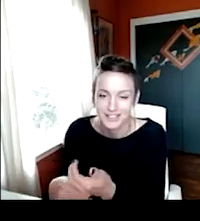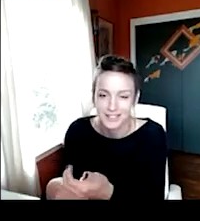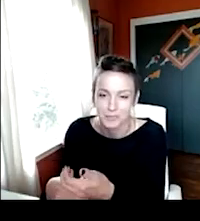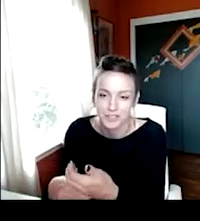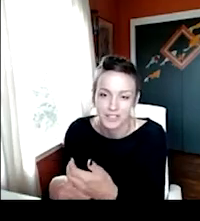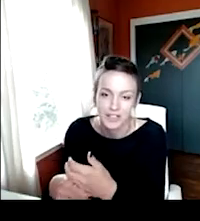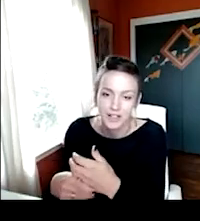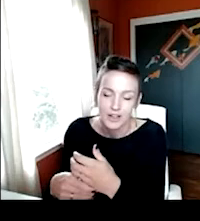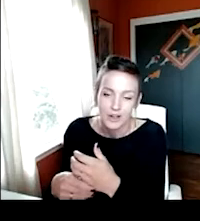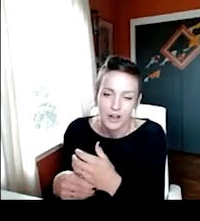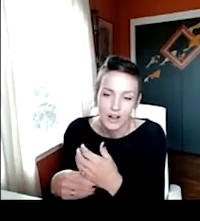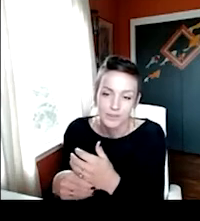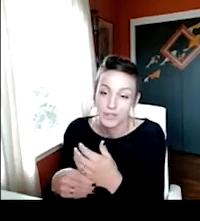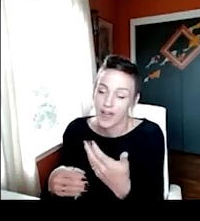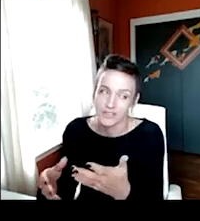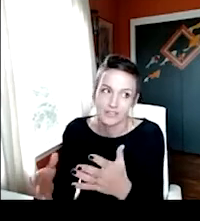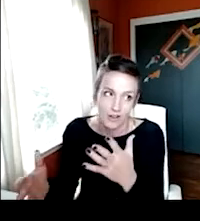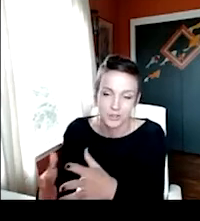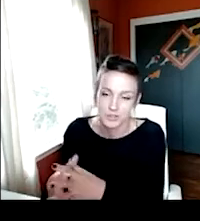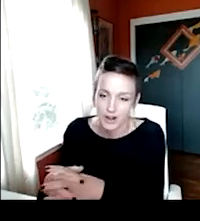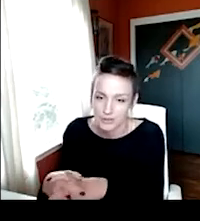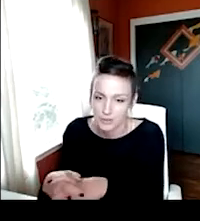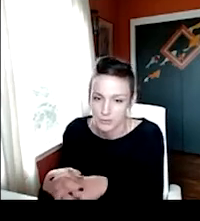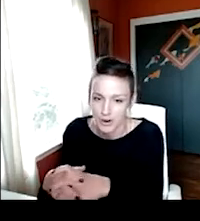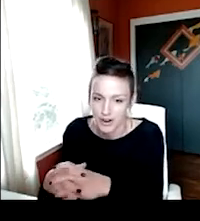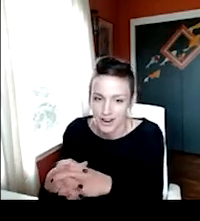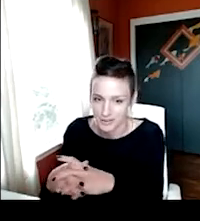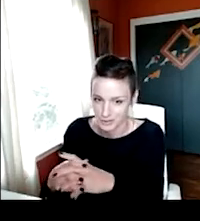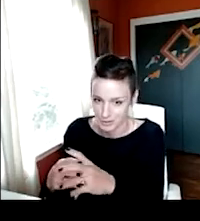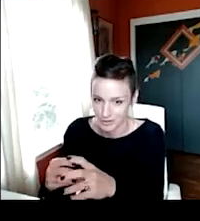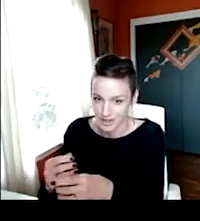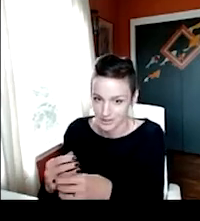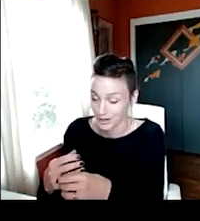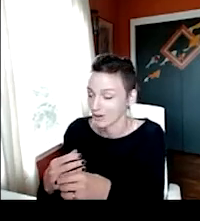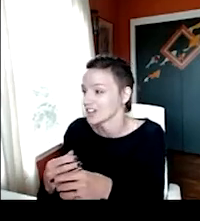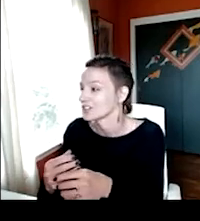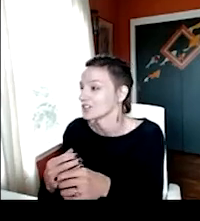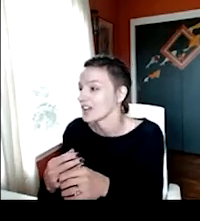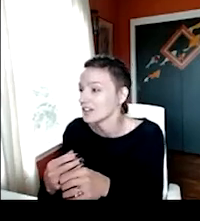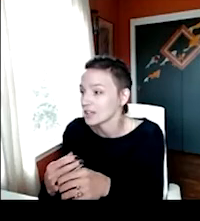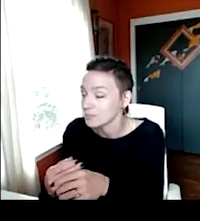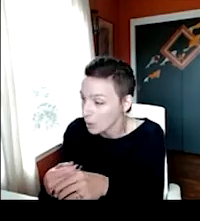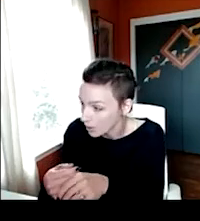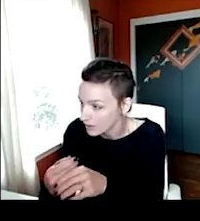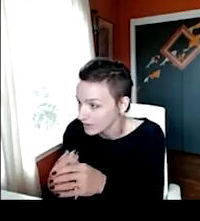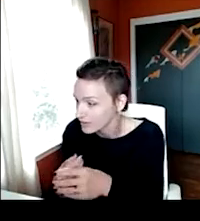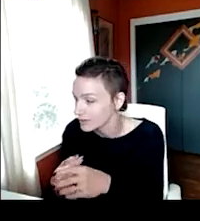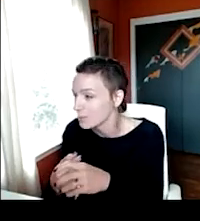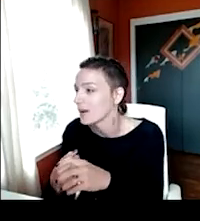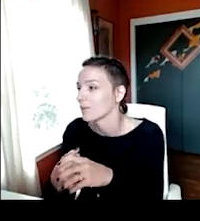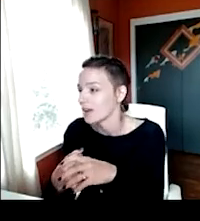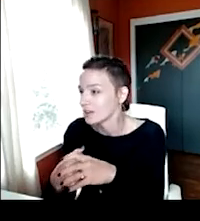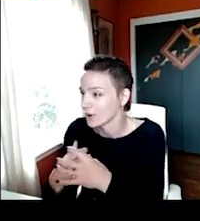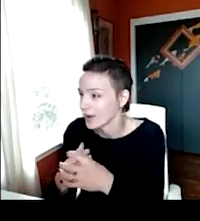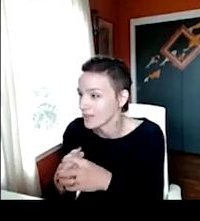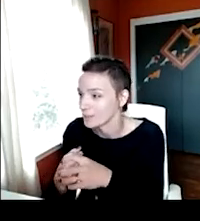and accessibility. And so having also taught high schoolers before, I also knew that they are professionals at looking bored no